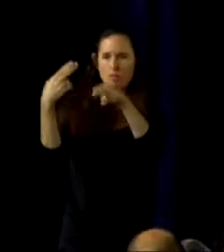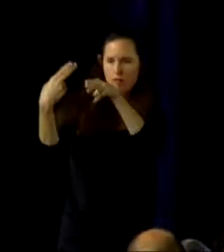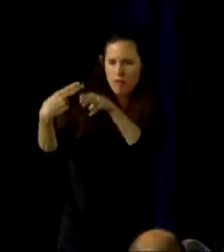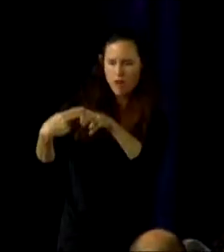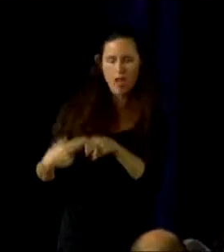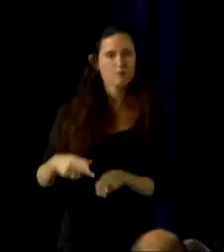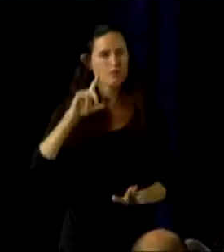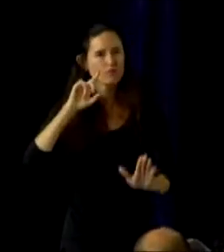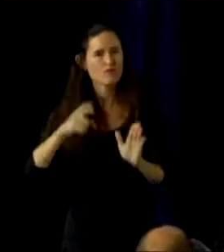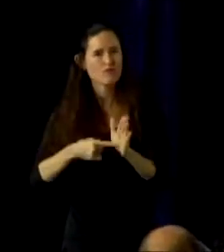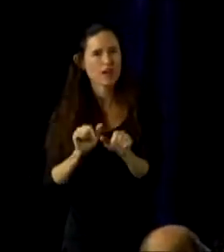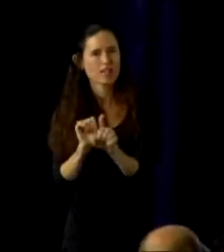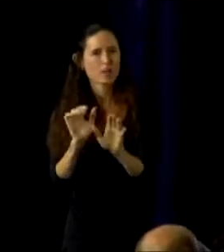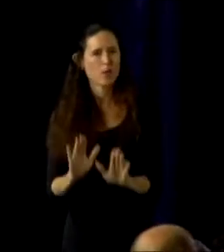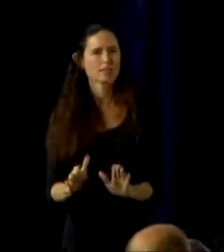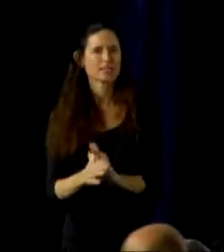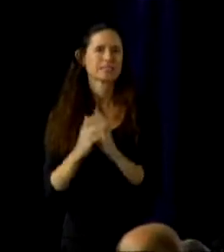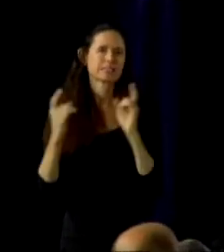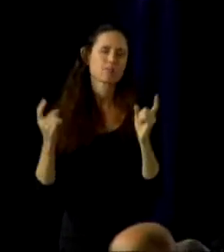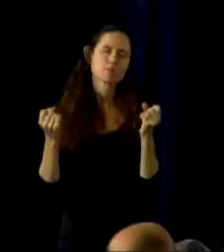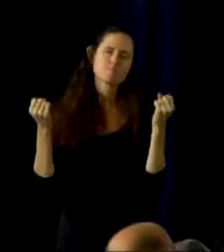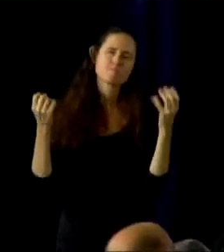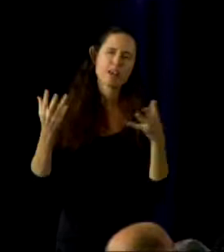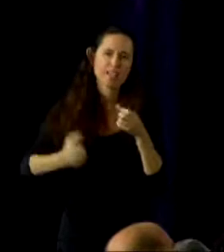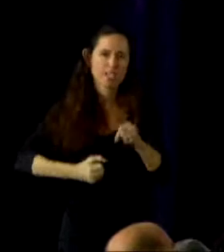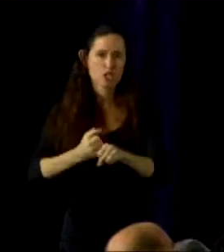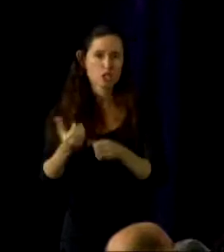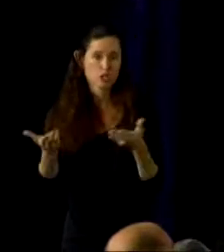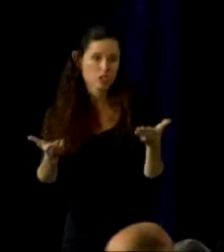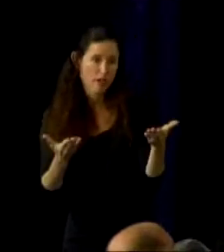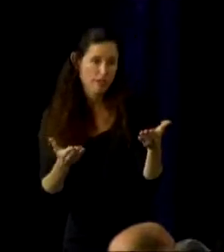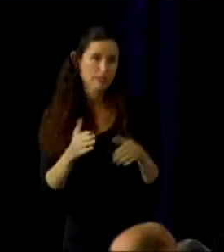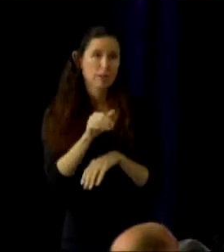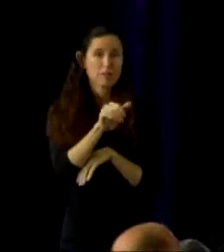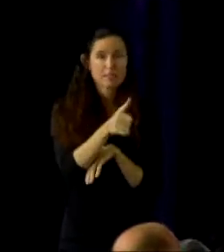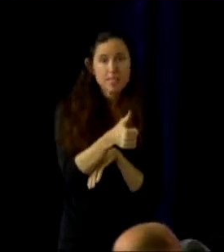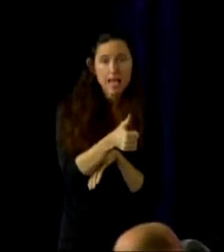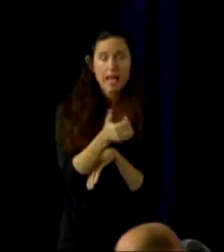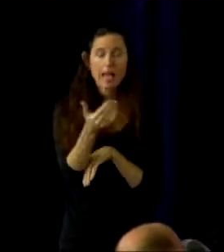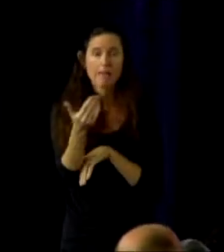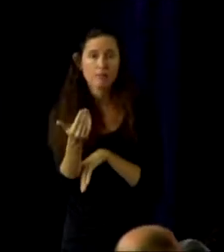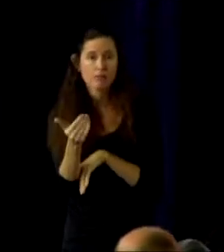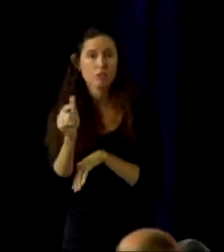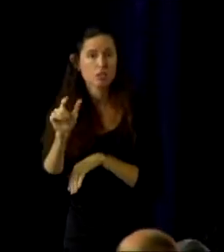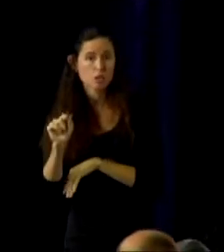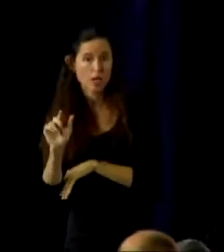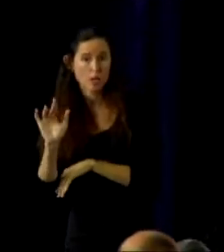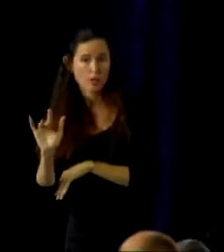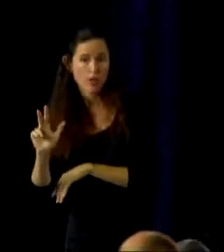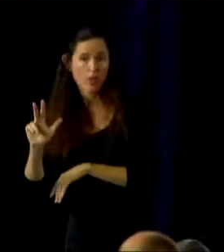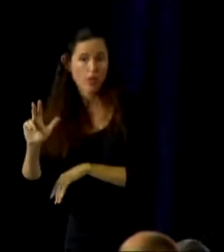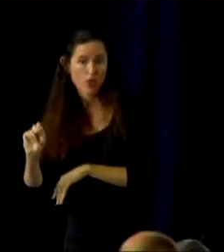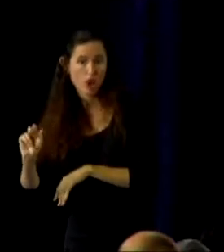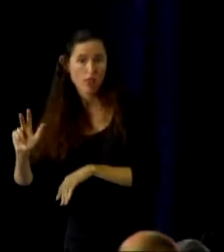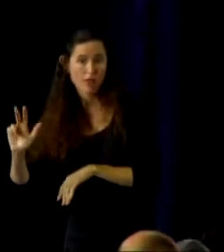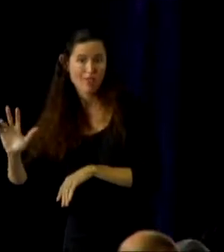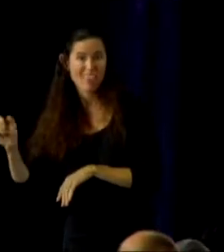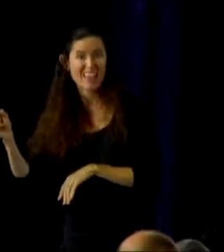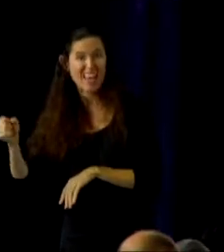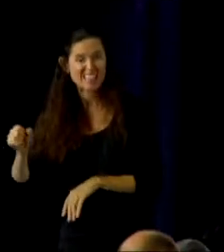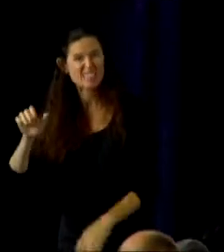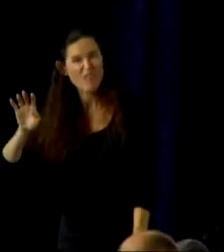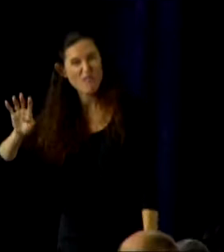were celebrating years of service milestones, whether it be 10 or 15, 20, 25, 30, 35, and yes,